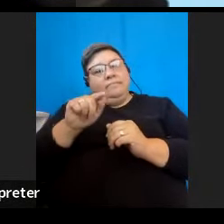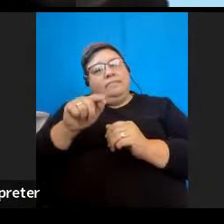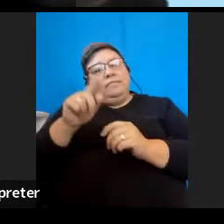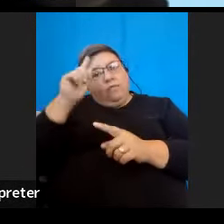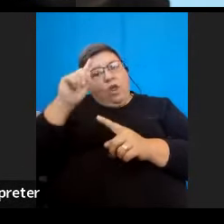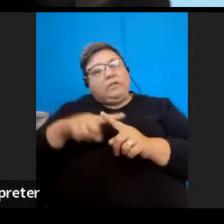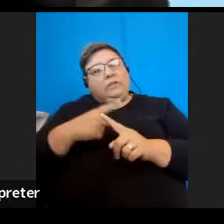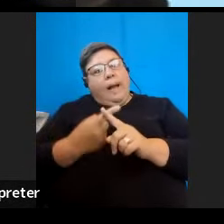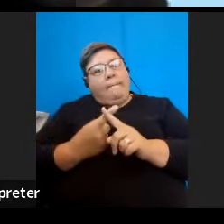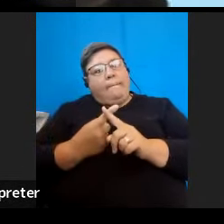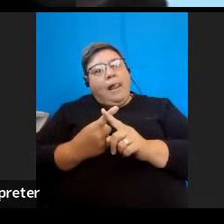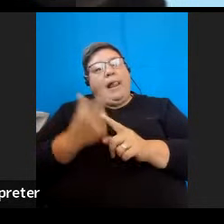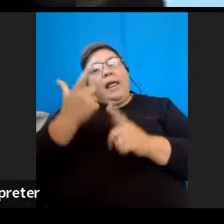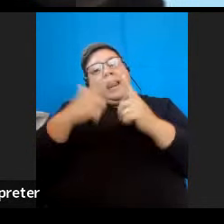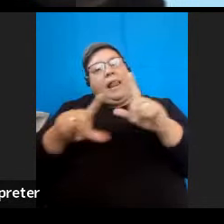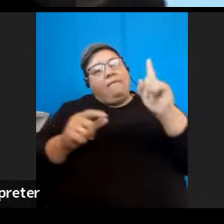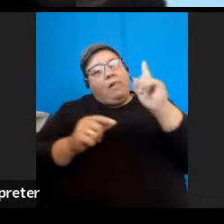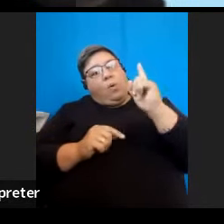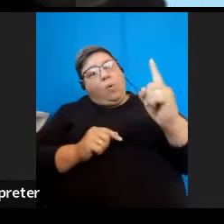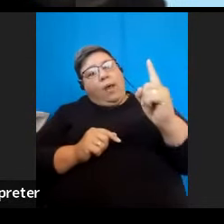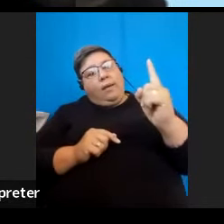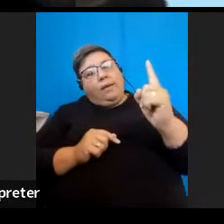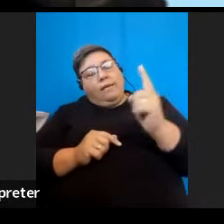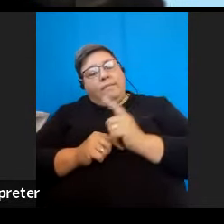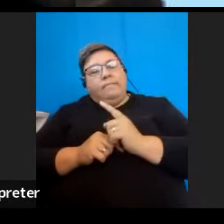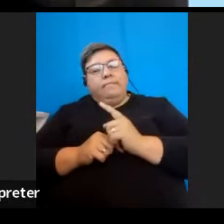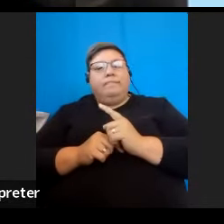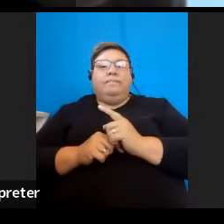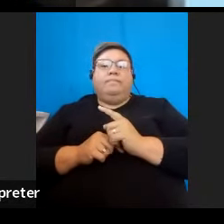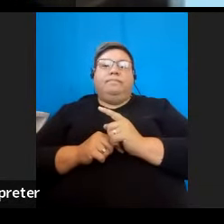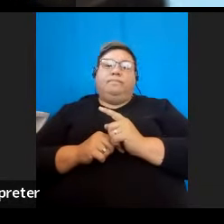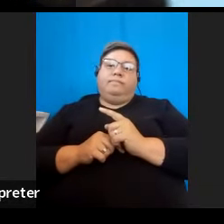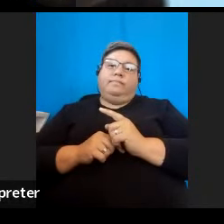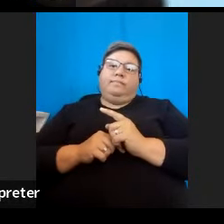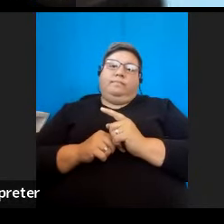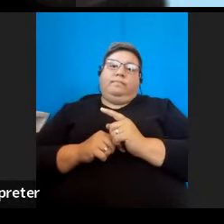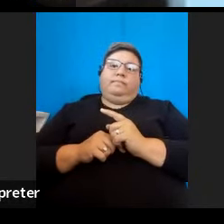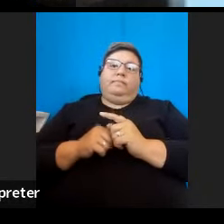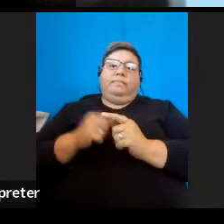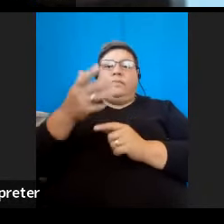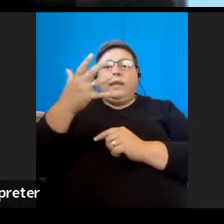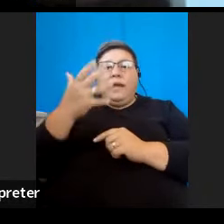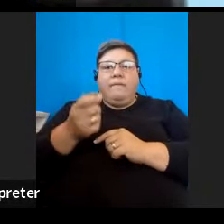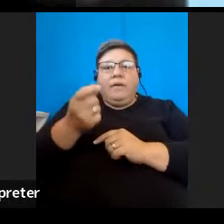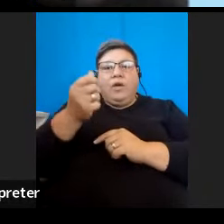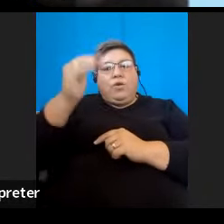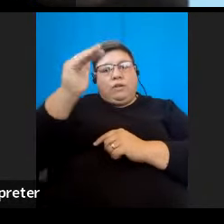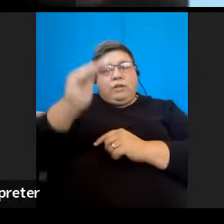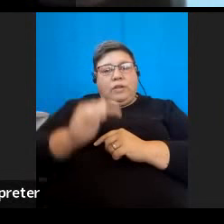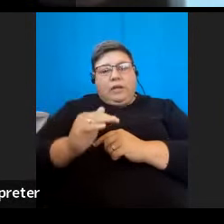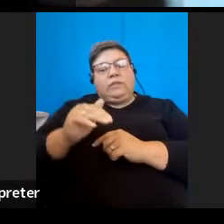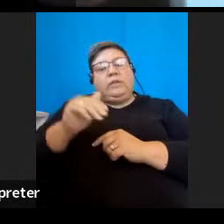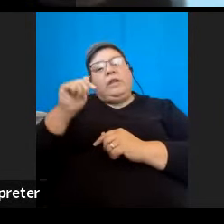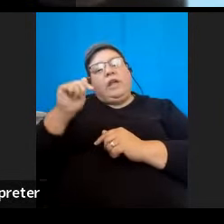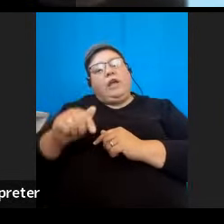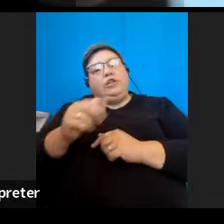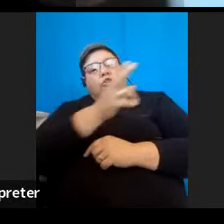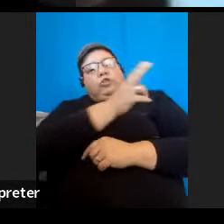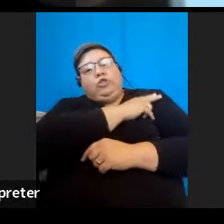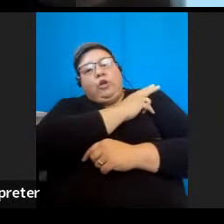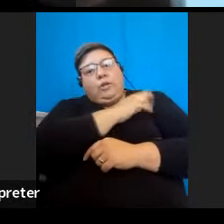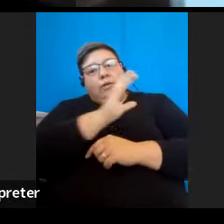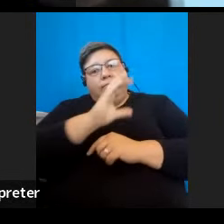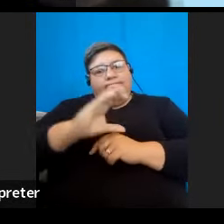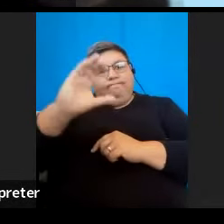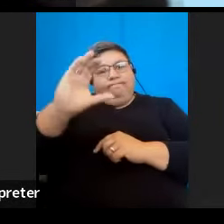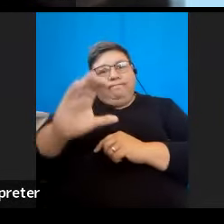you look at level 1, there will be a reduction in security lodged. So clearing agents are welcome to apply for